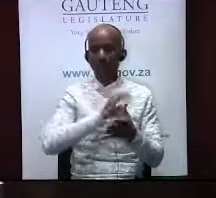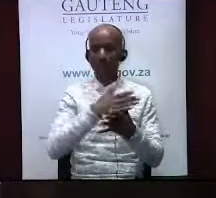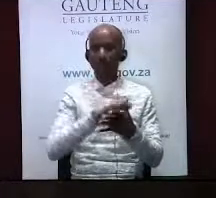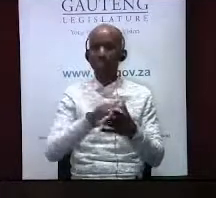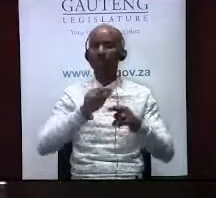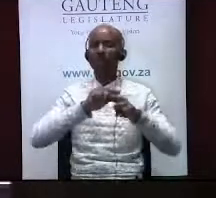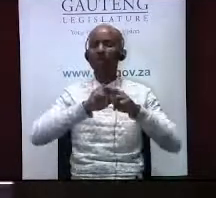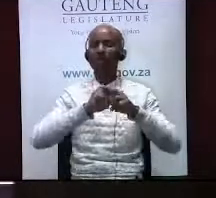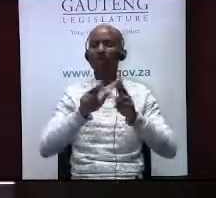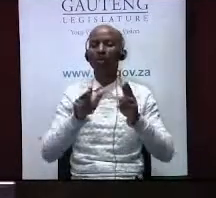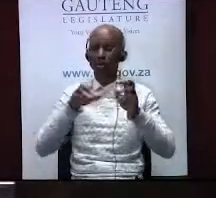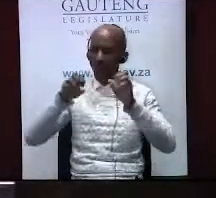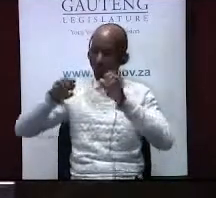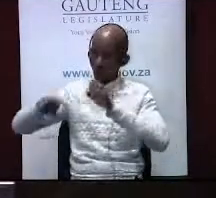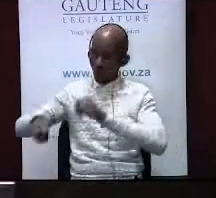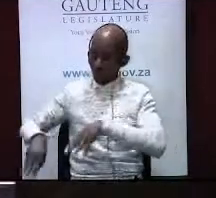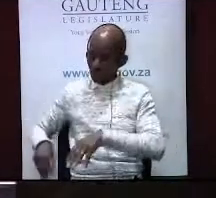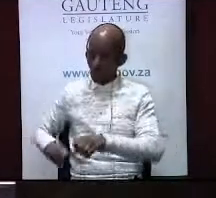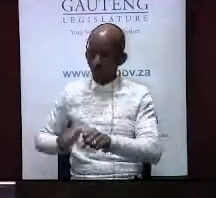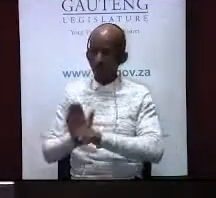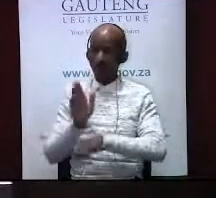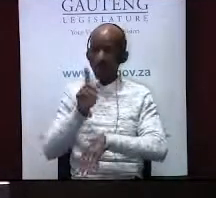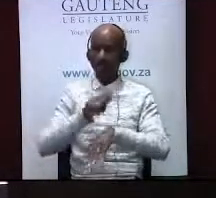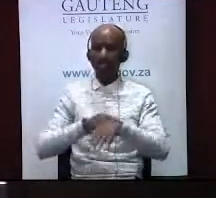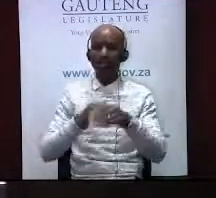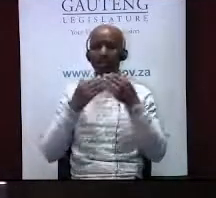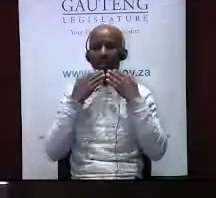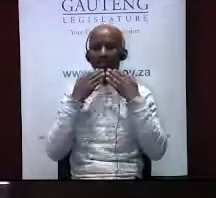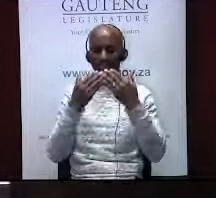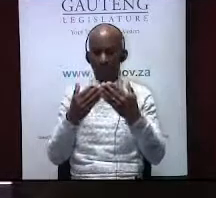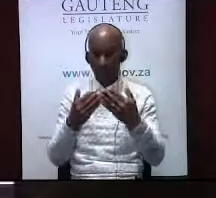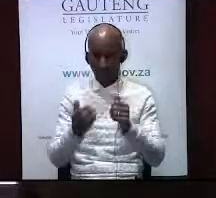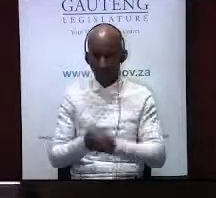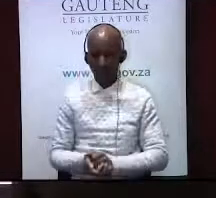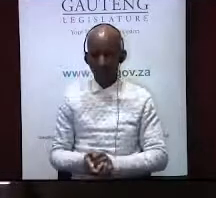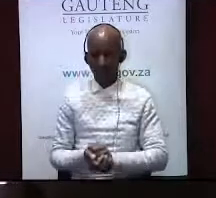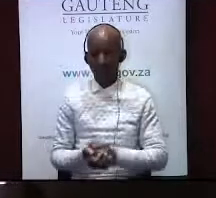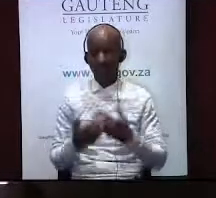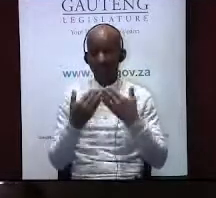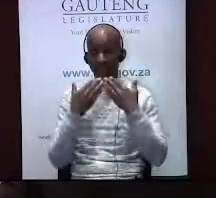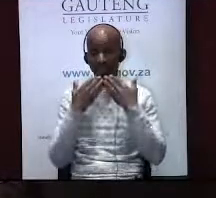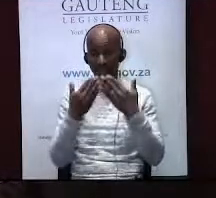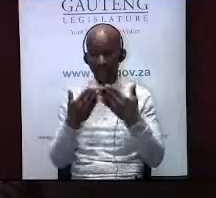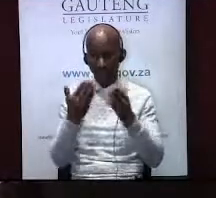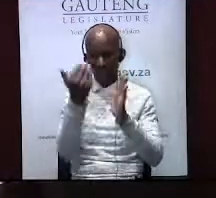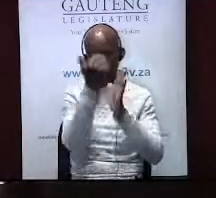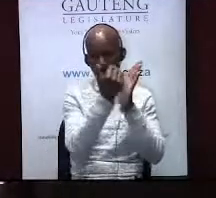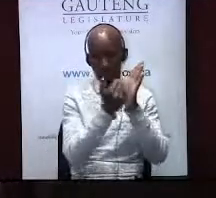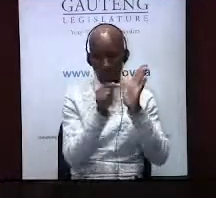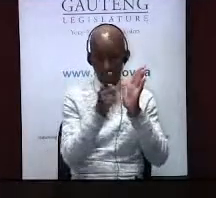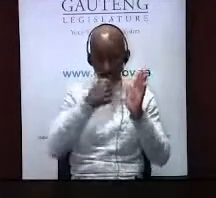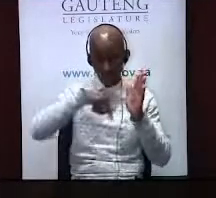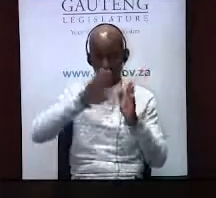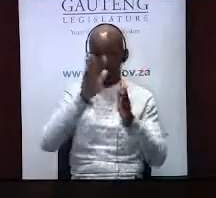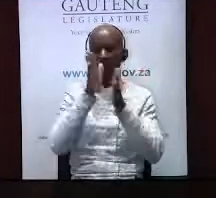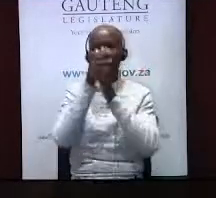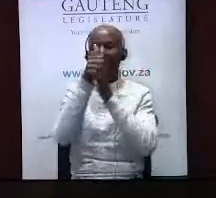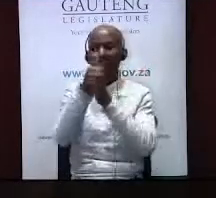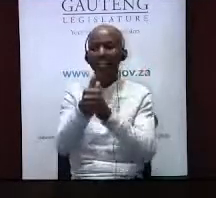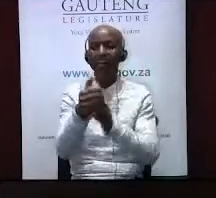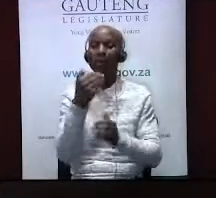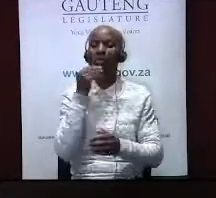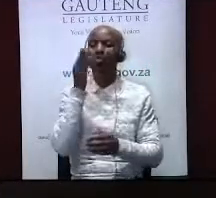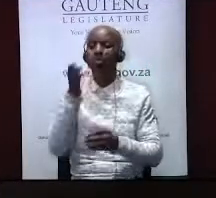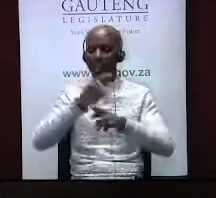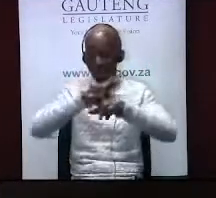not waste a lot of time. Thank you so much. Thank you for this program. To all the leaders that are in this room,